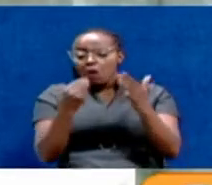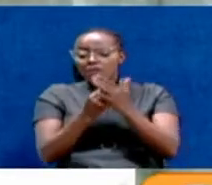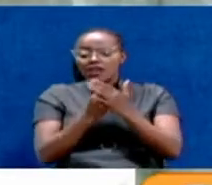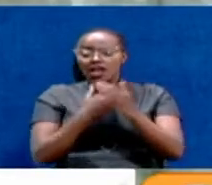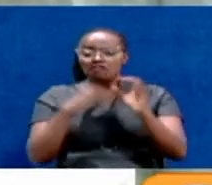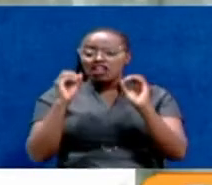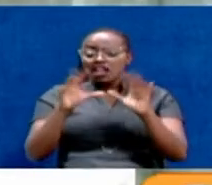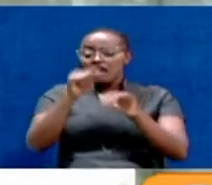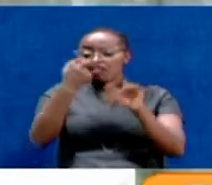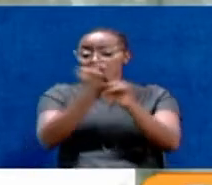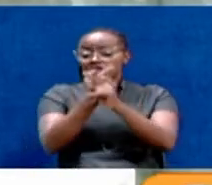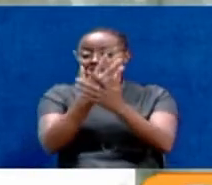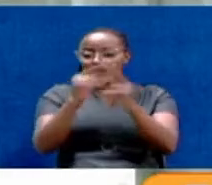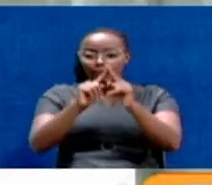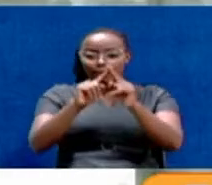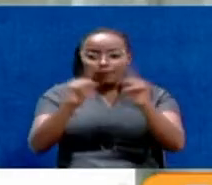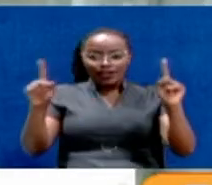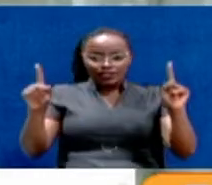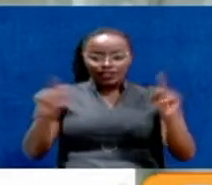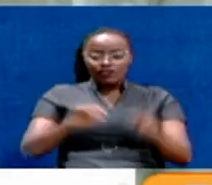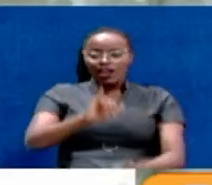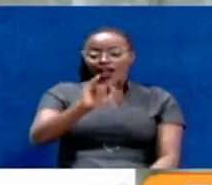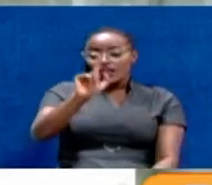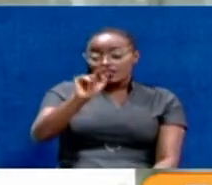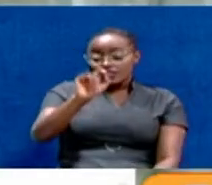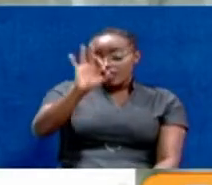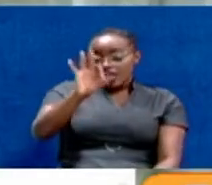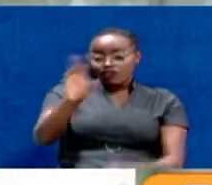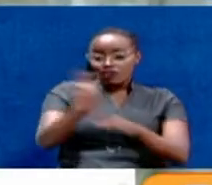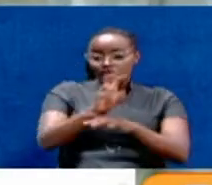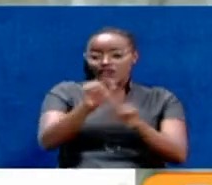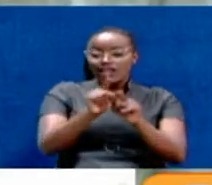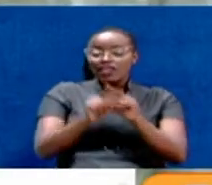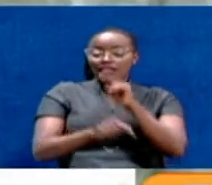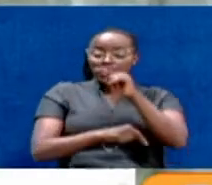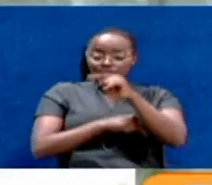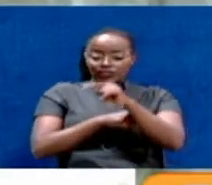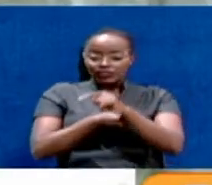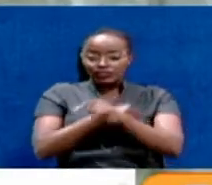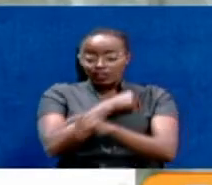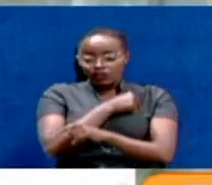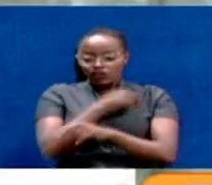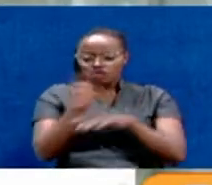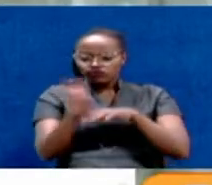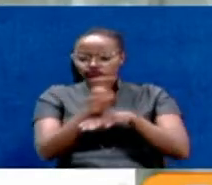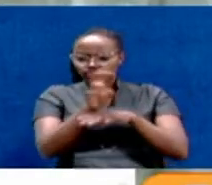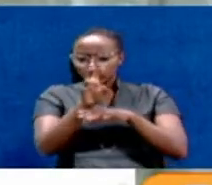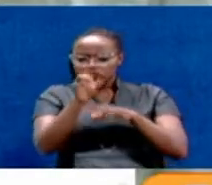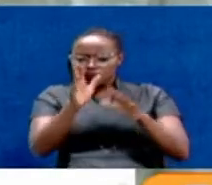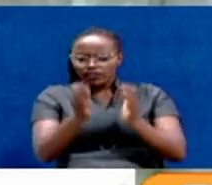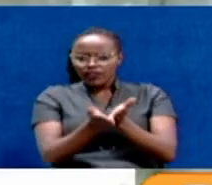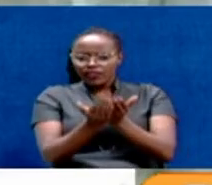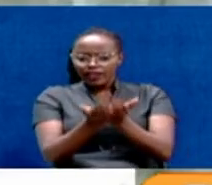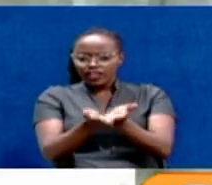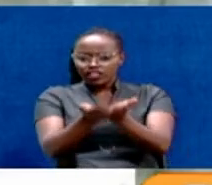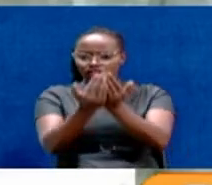and other issues. But as an ITF inspector and a ship inspector, it is my duty that I make